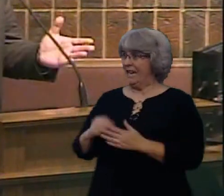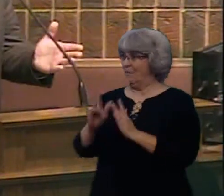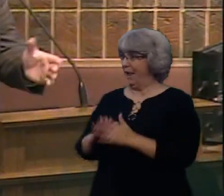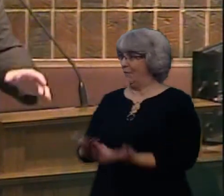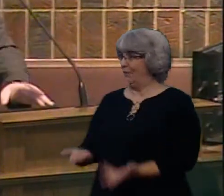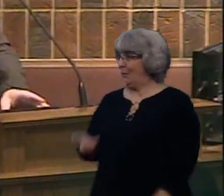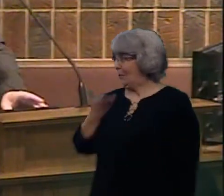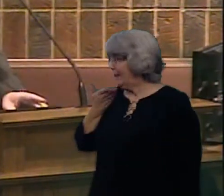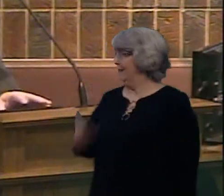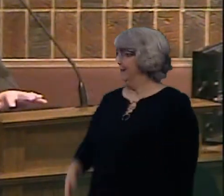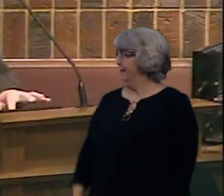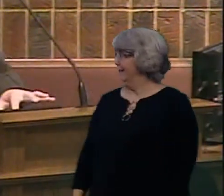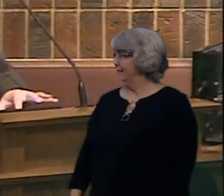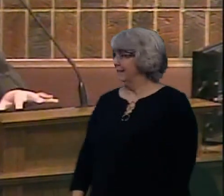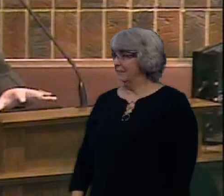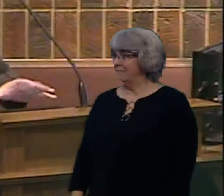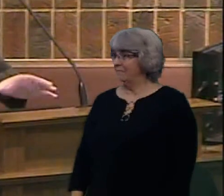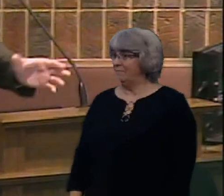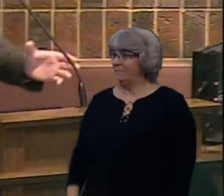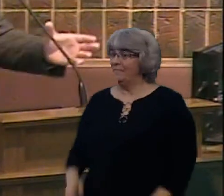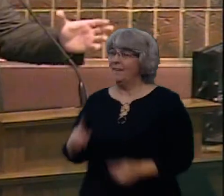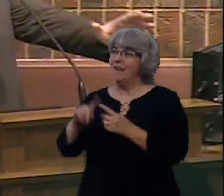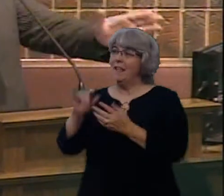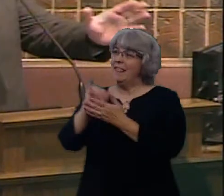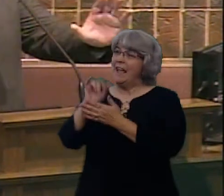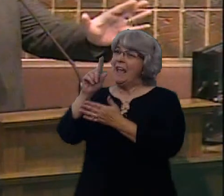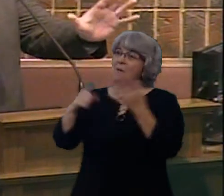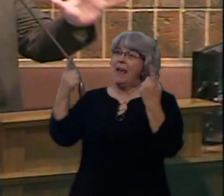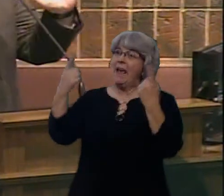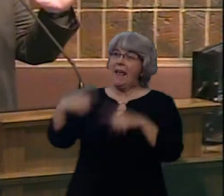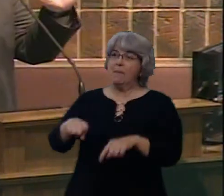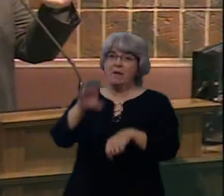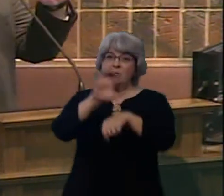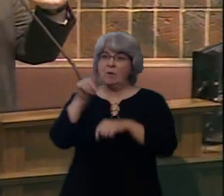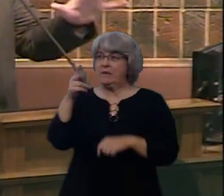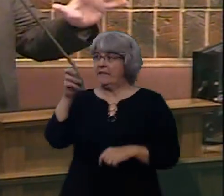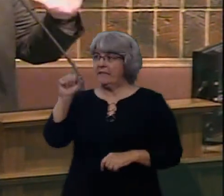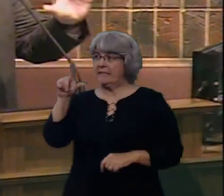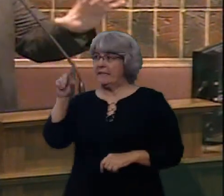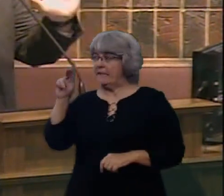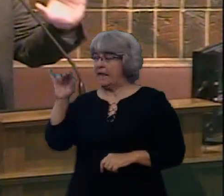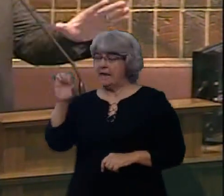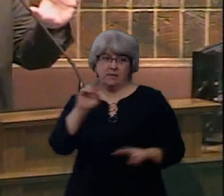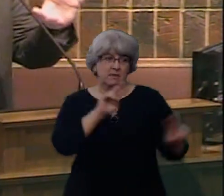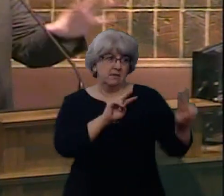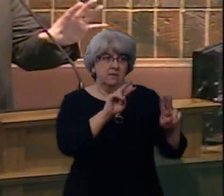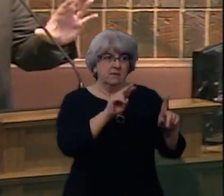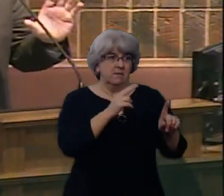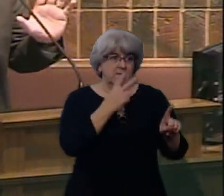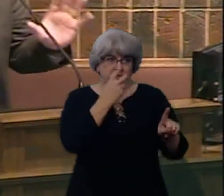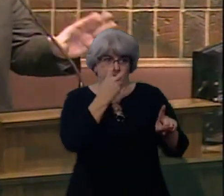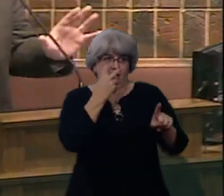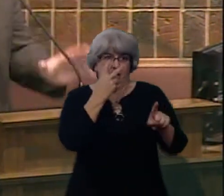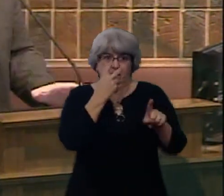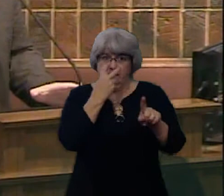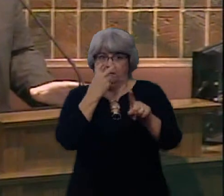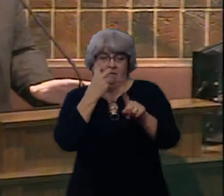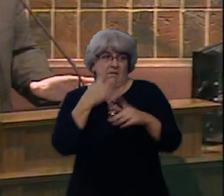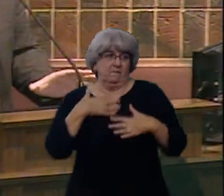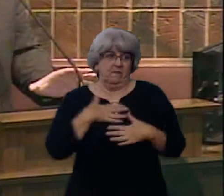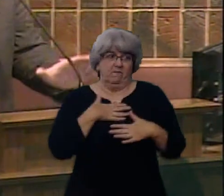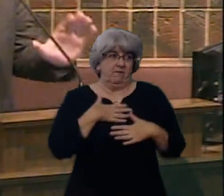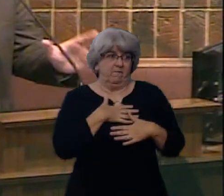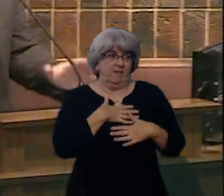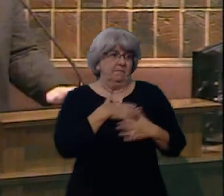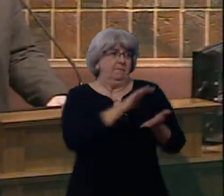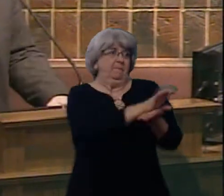what happens. The church in Thessalonica was rejecting so much because they said, I don't want to go down the wrong road. And